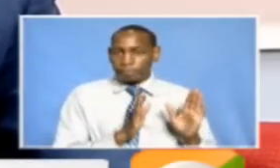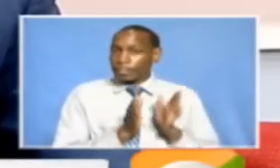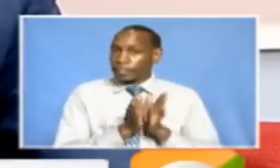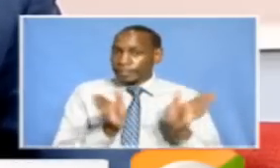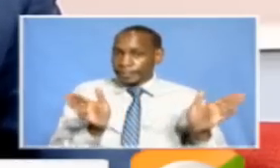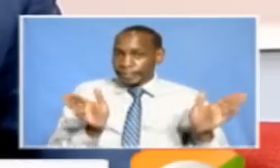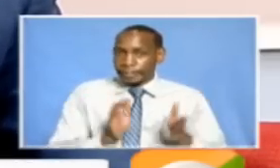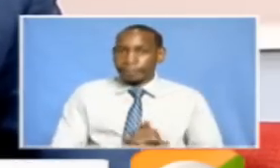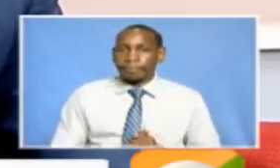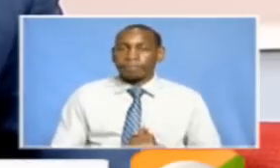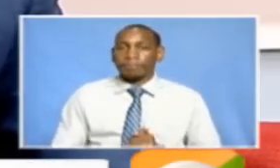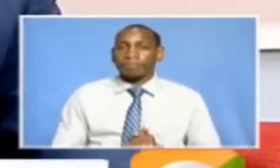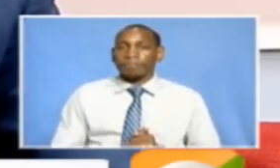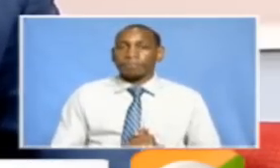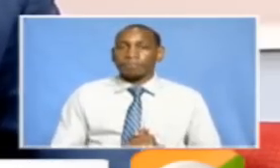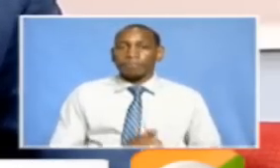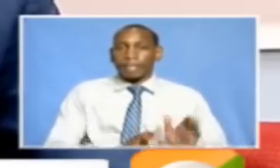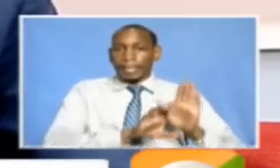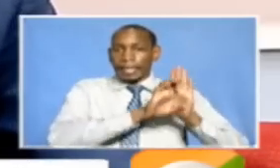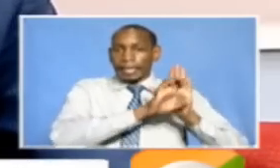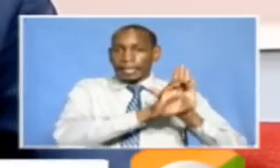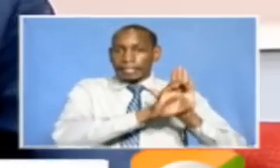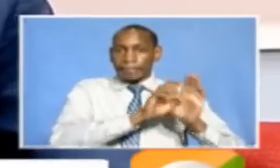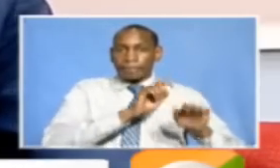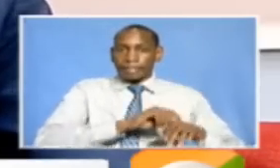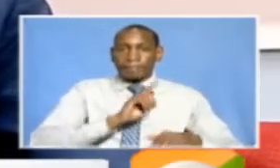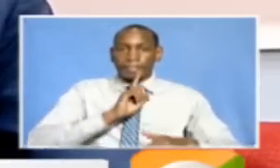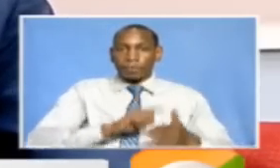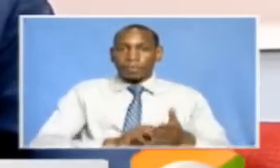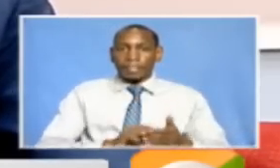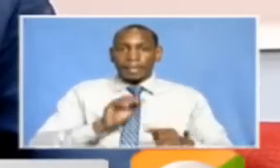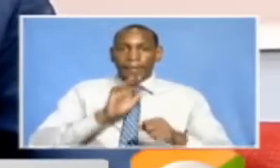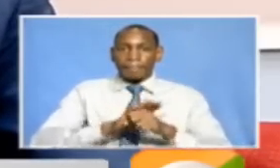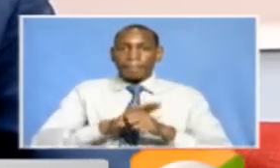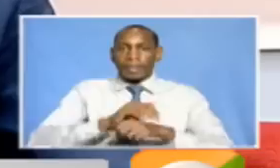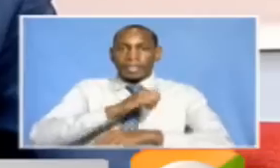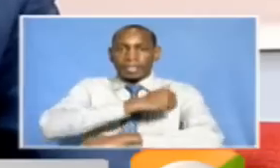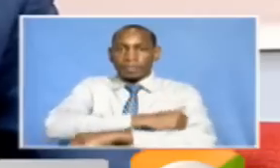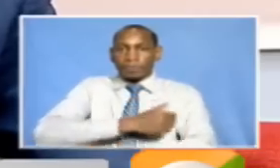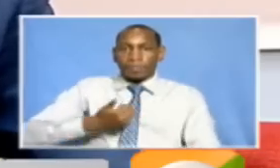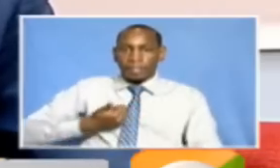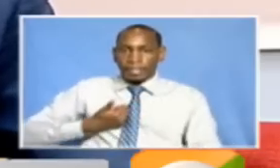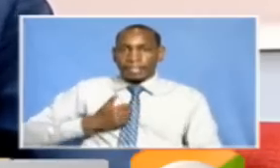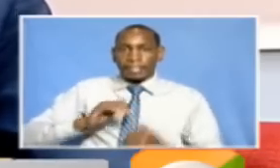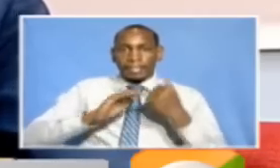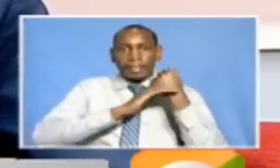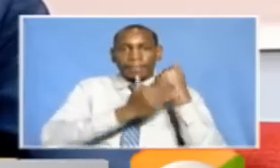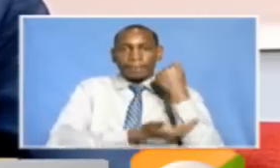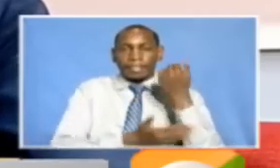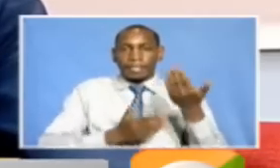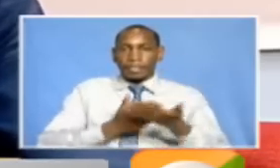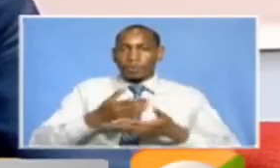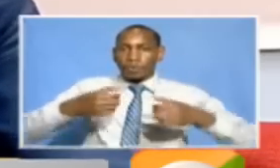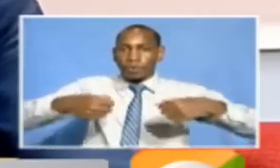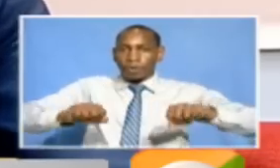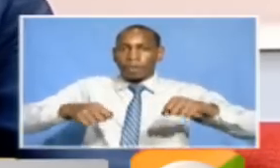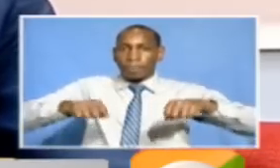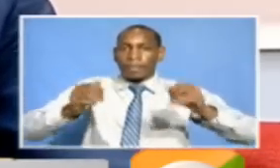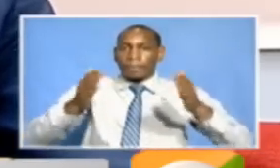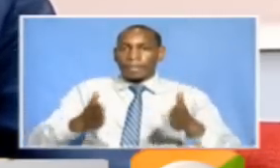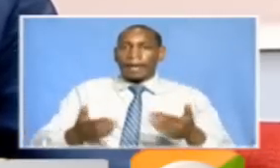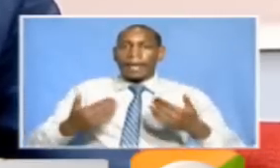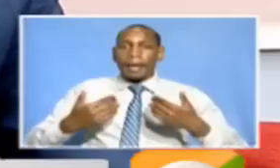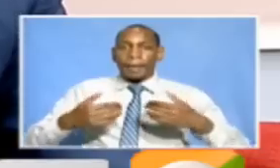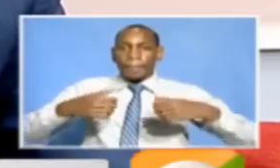generally, when, for example, we say that most of the schoolgirls are impregnated by the border borders have their associations, for example.